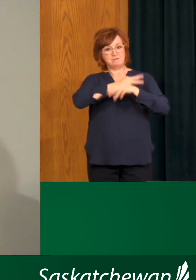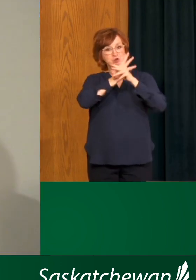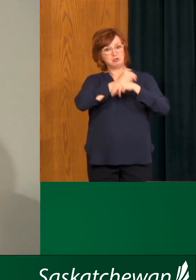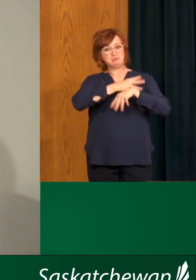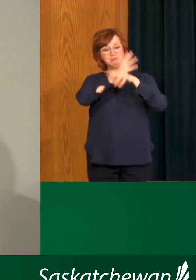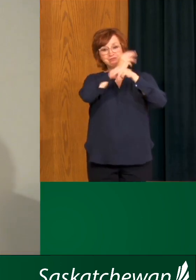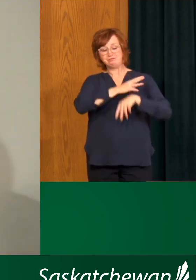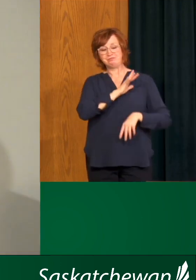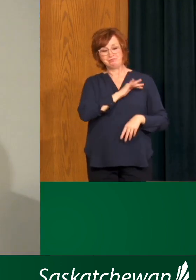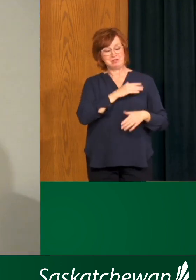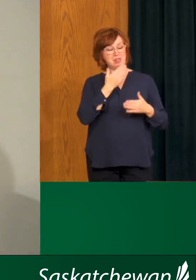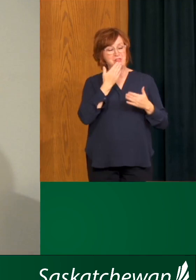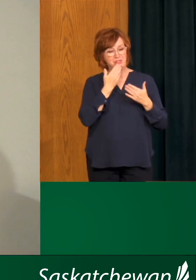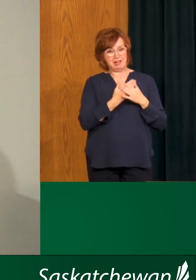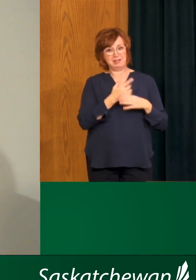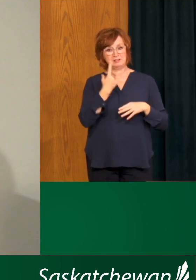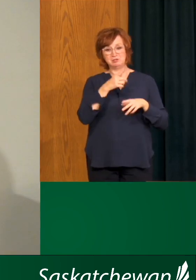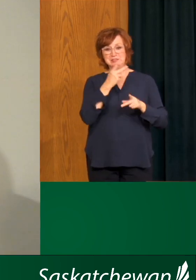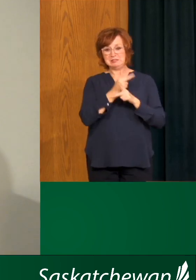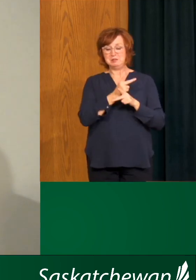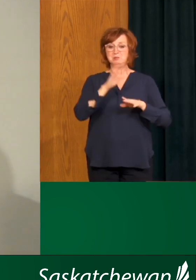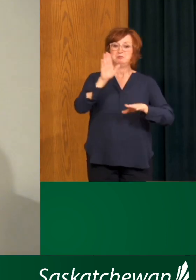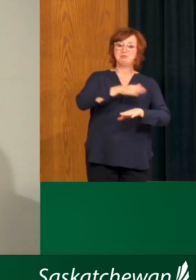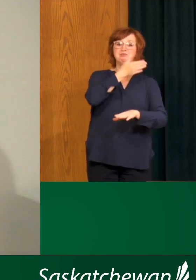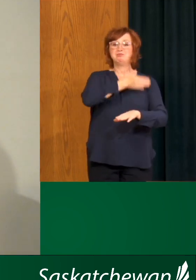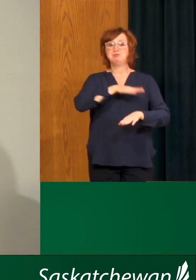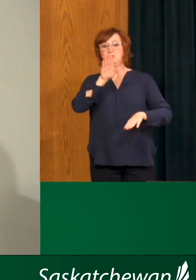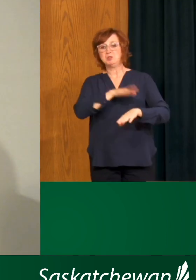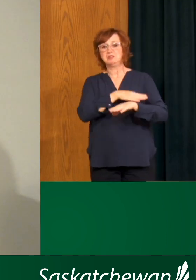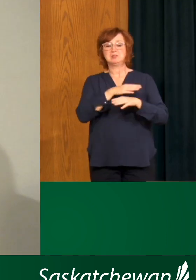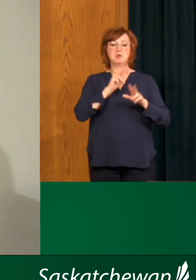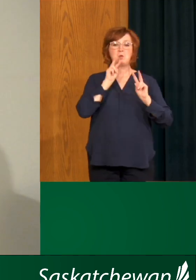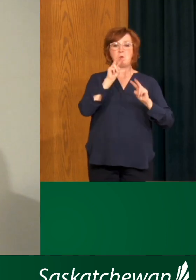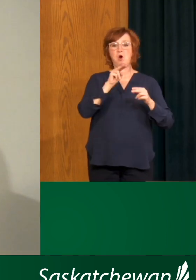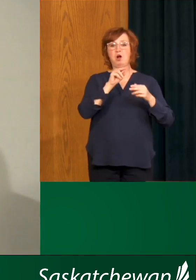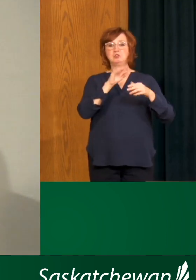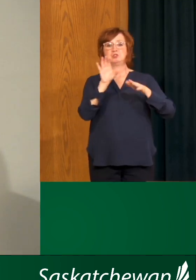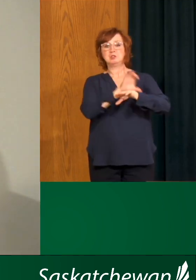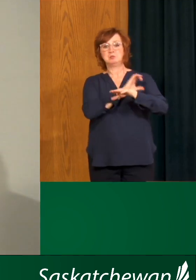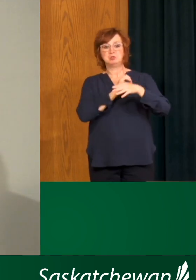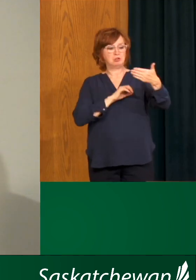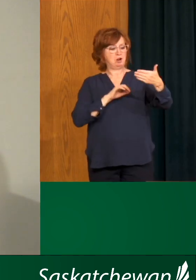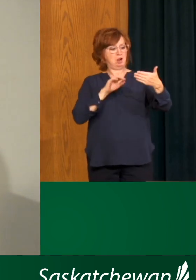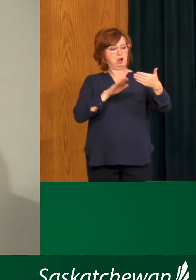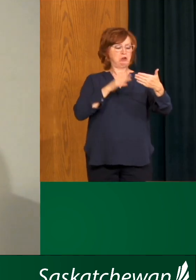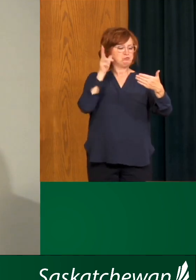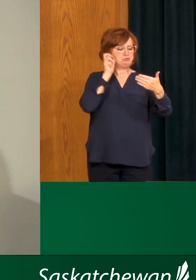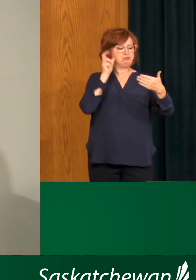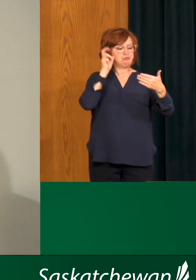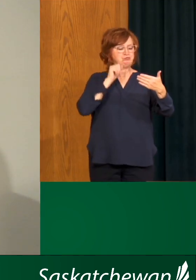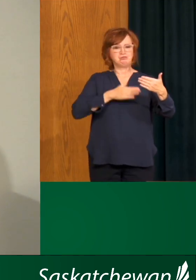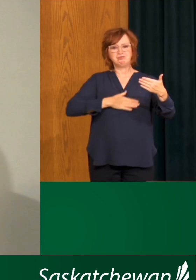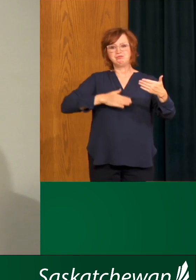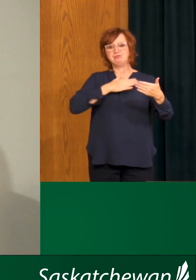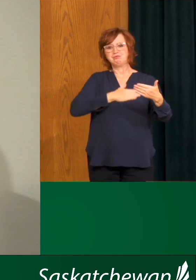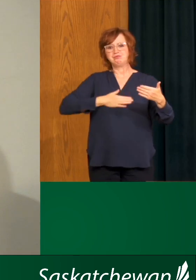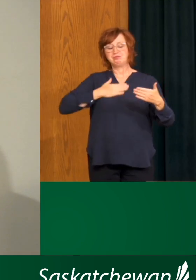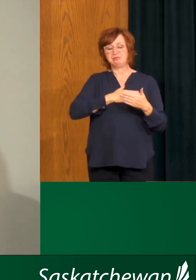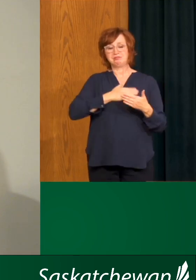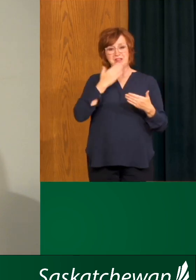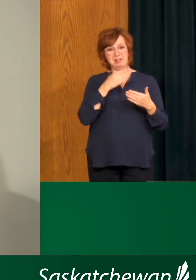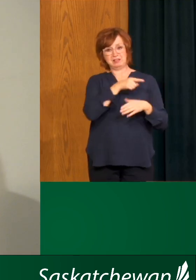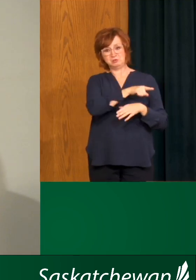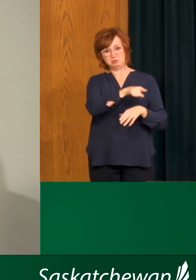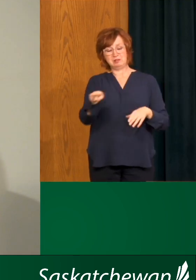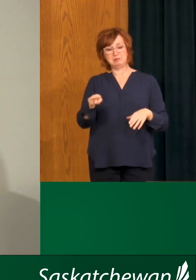our colleagues in the performing arts for that initiative. And the guidance is being developed, and it's being based on some principles,